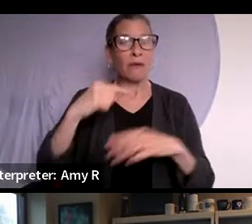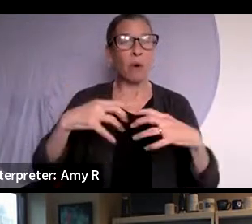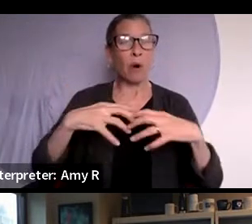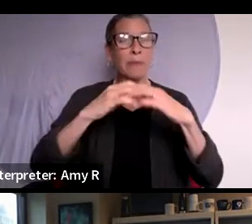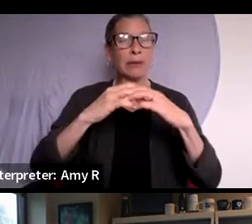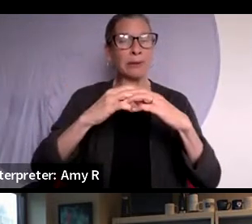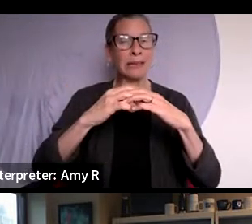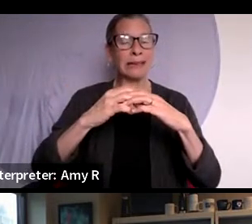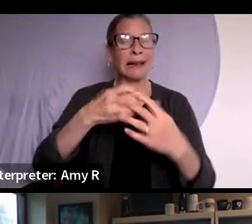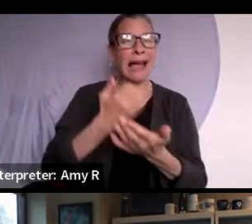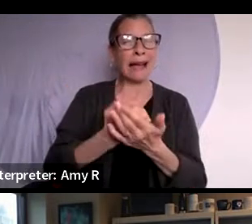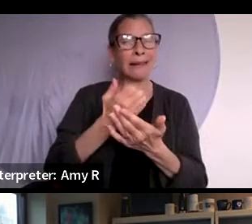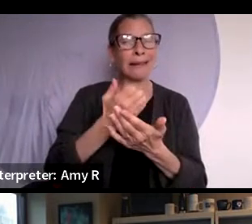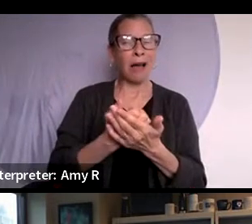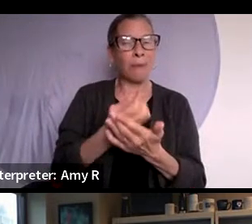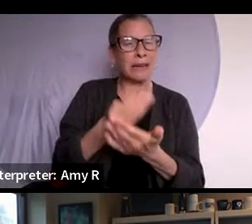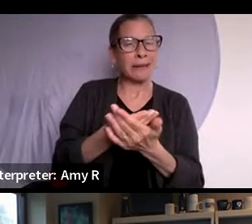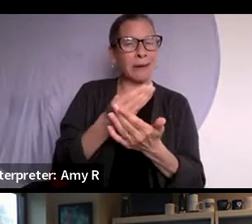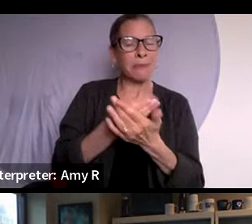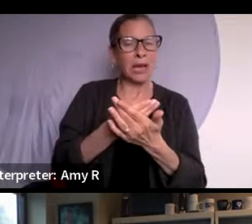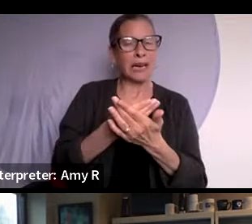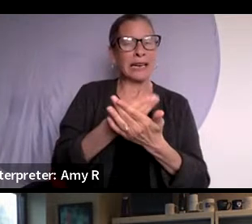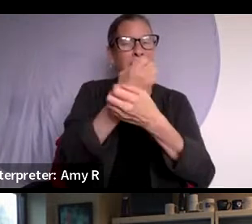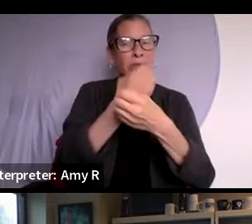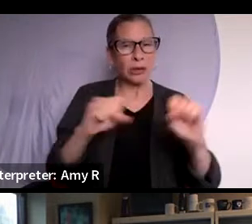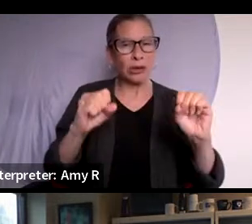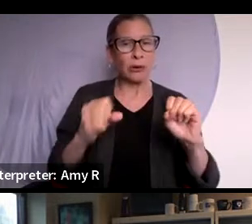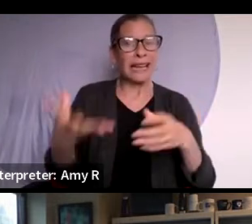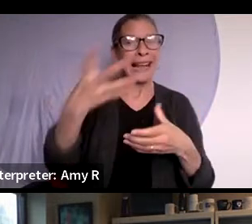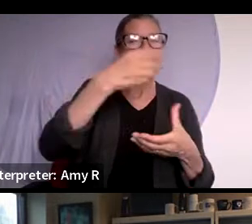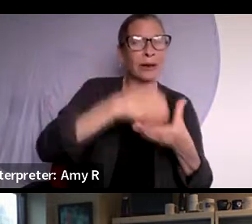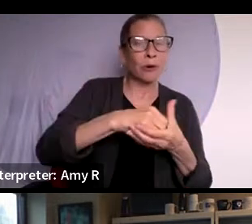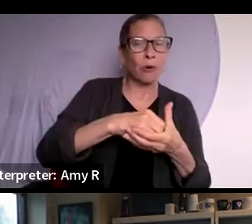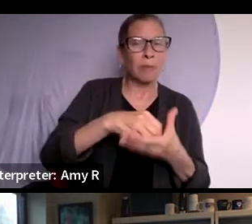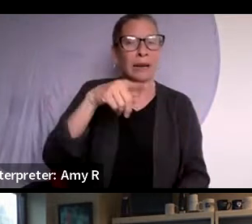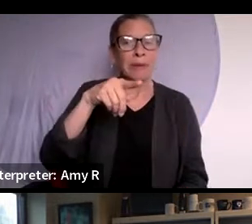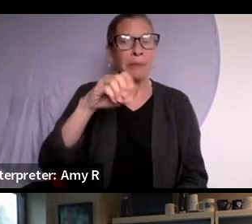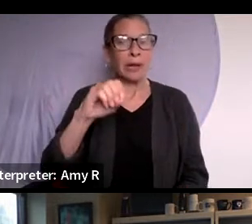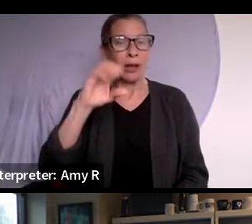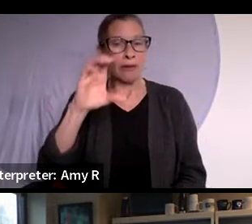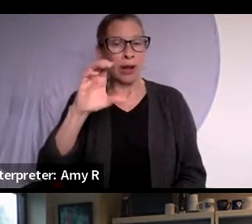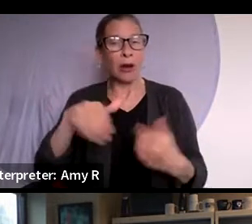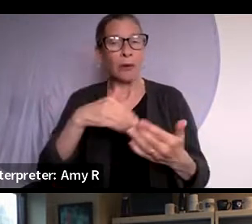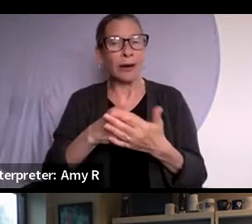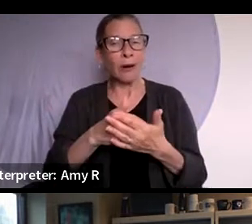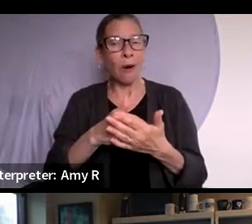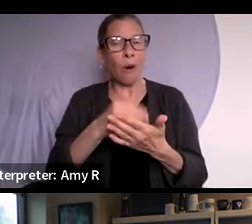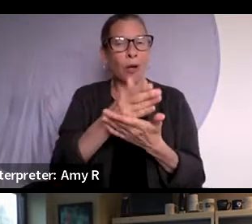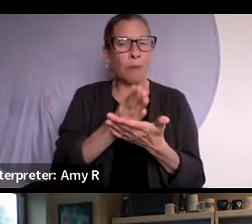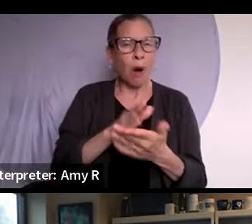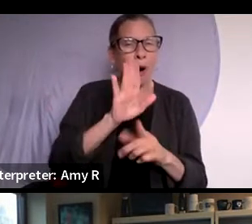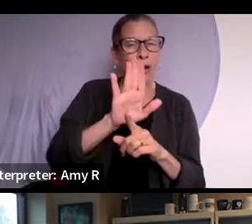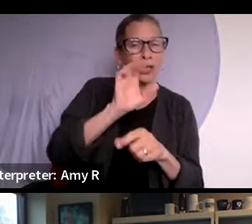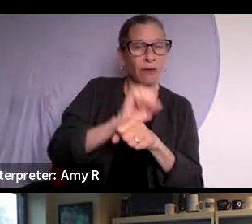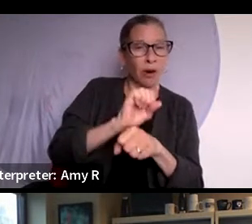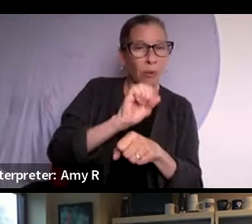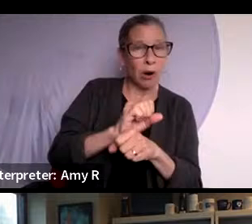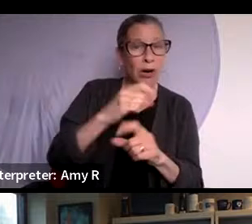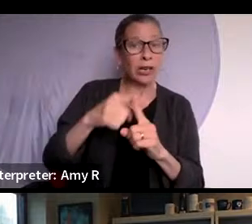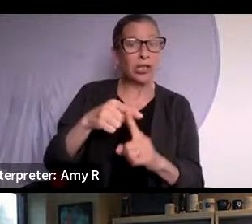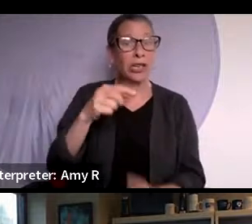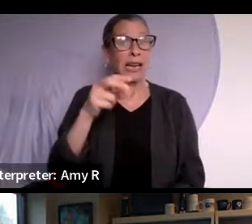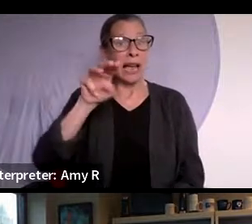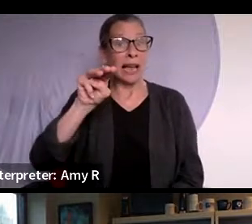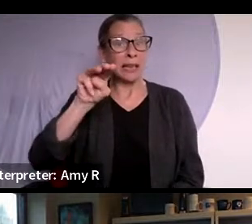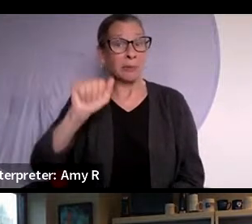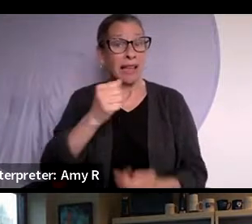and incorporating the expertise of people of color in all aspects of her work. Finally, she holds a Master's of